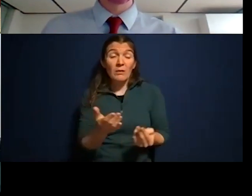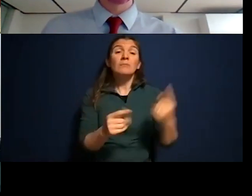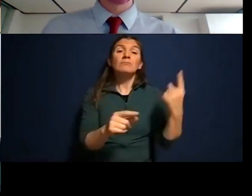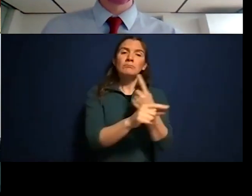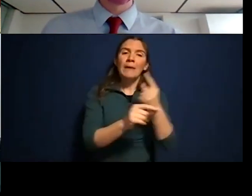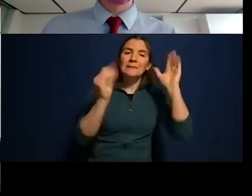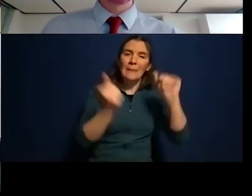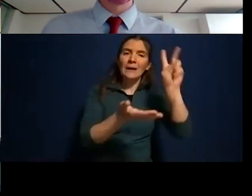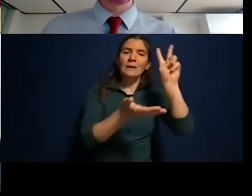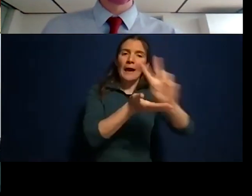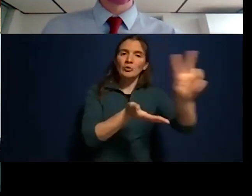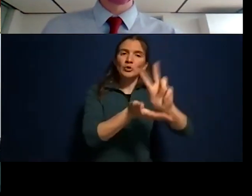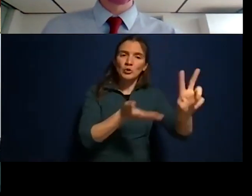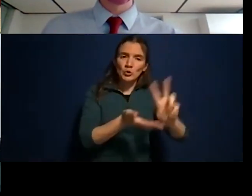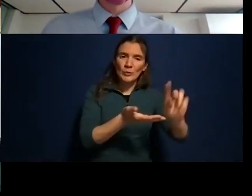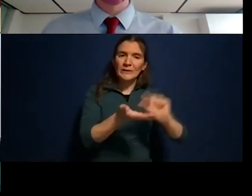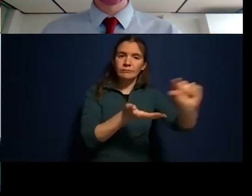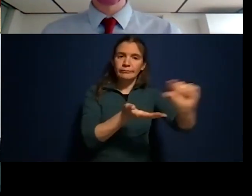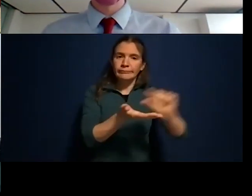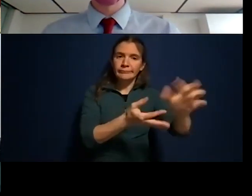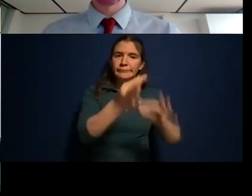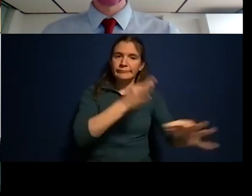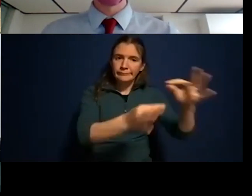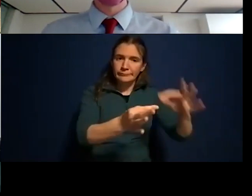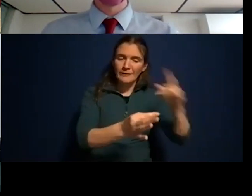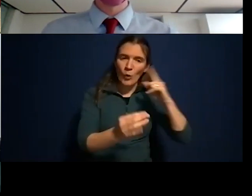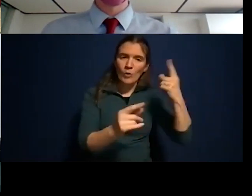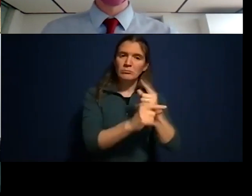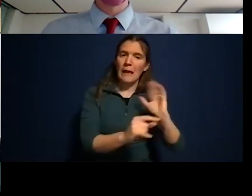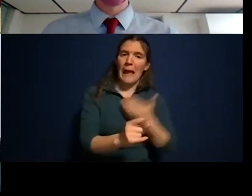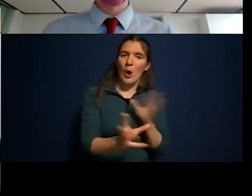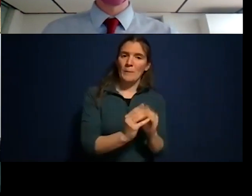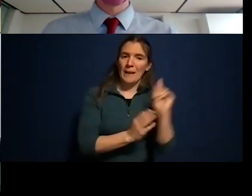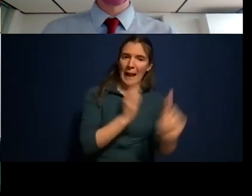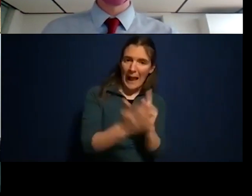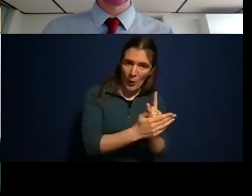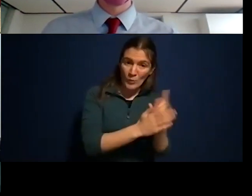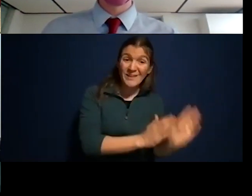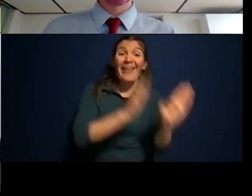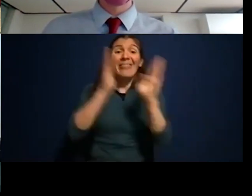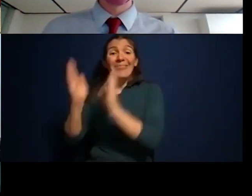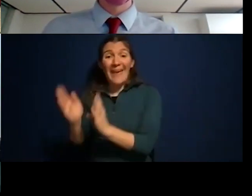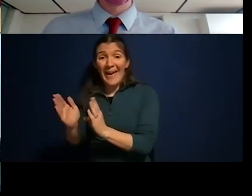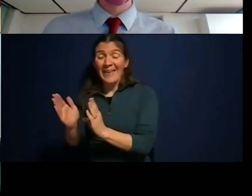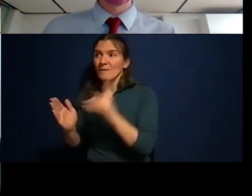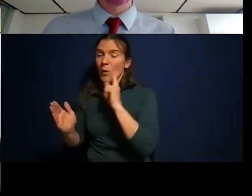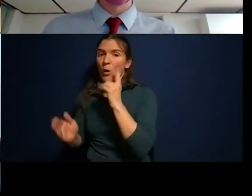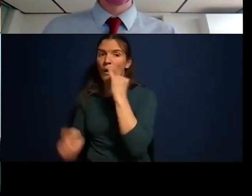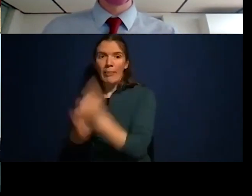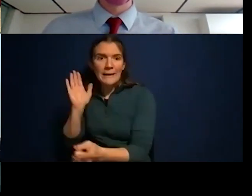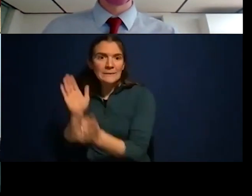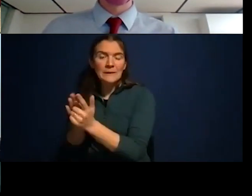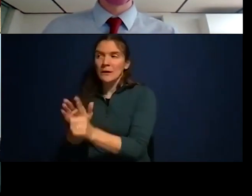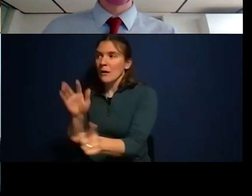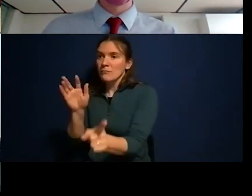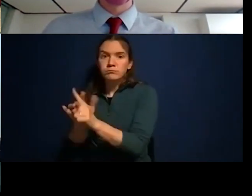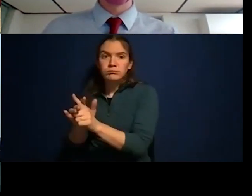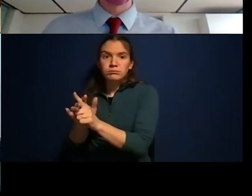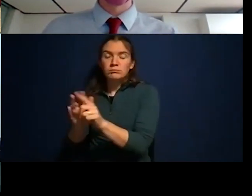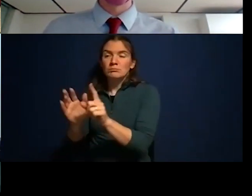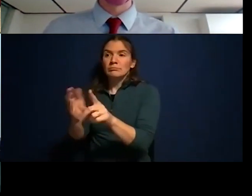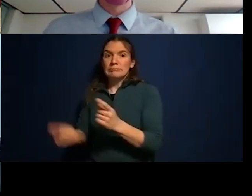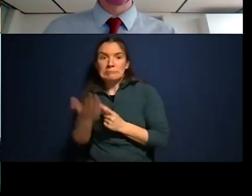be in the normal, you know, dependent care system, and then there might